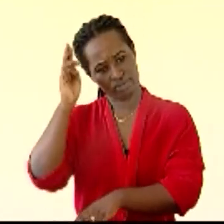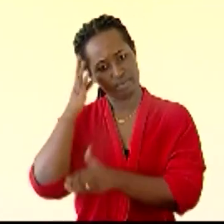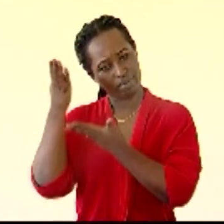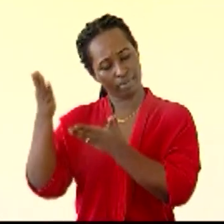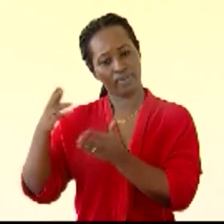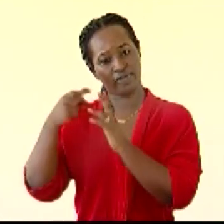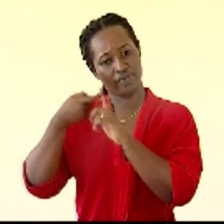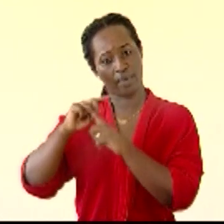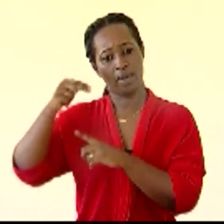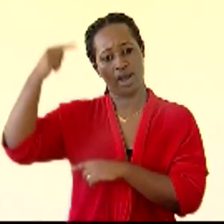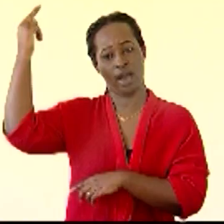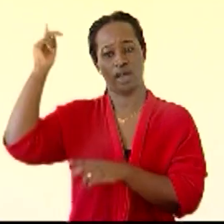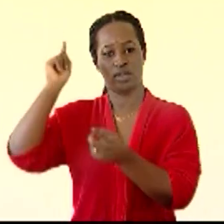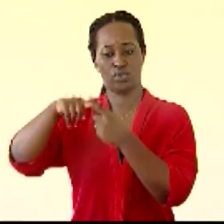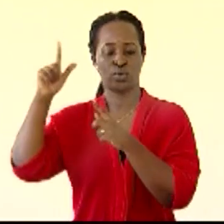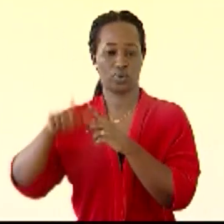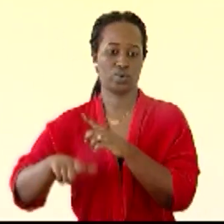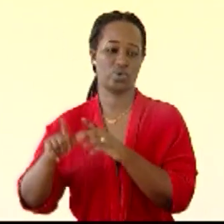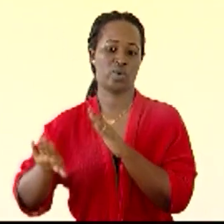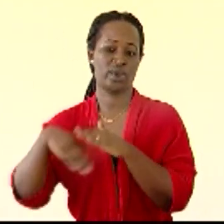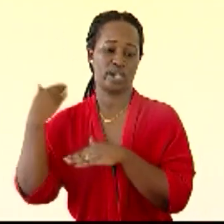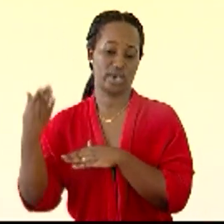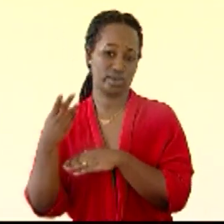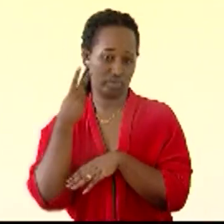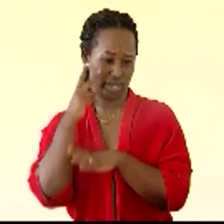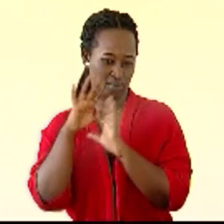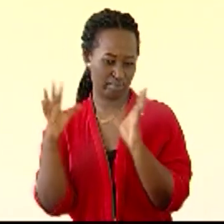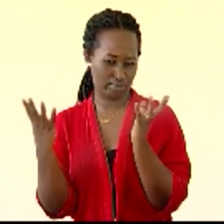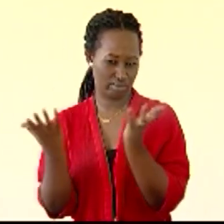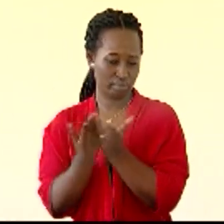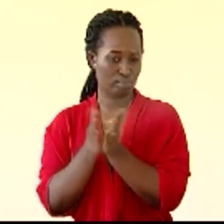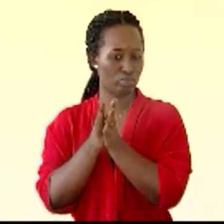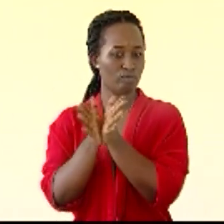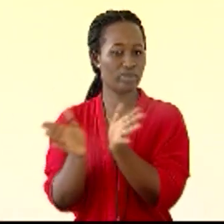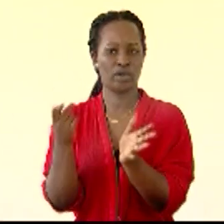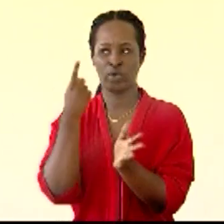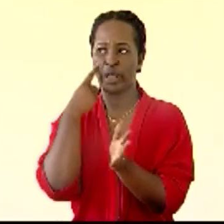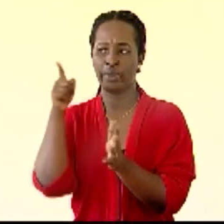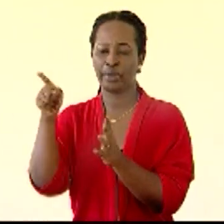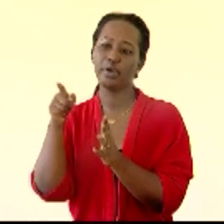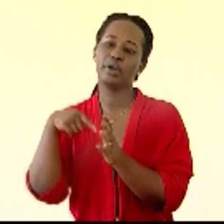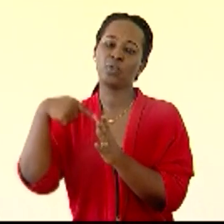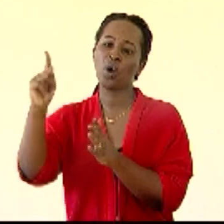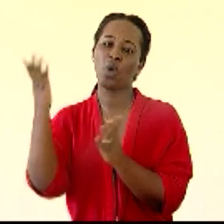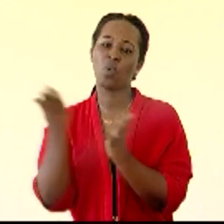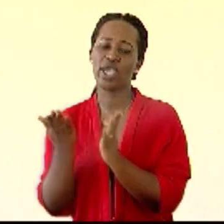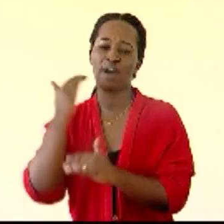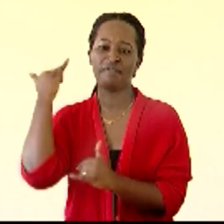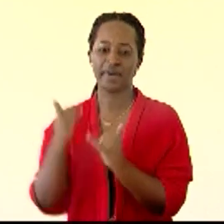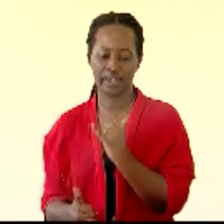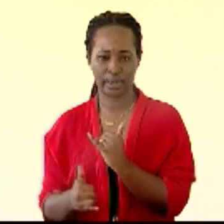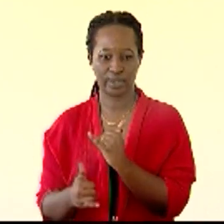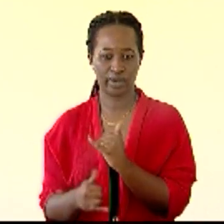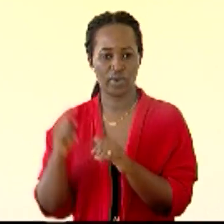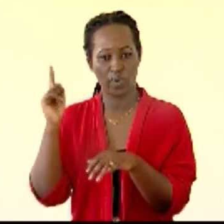low and then handed over here. Now we need to check where these finally go. When we